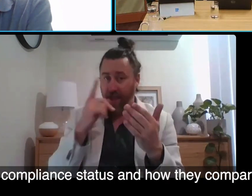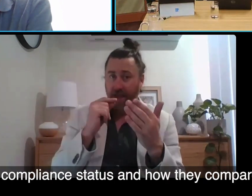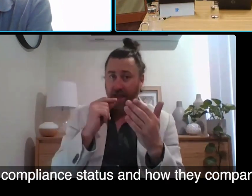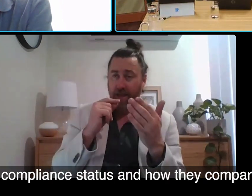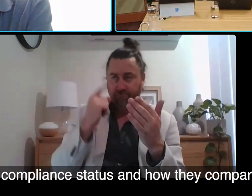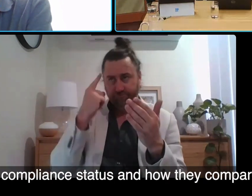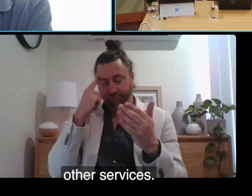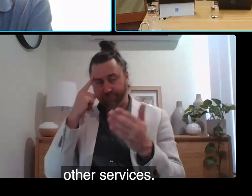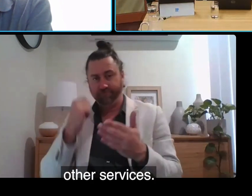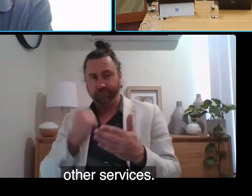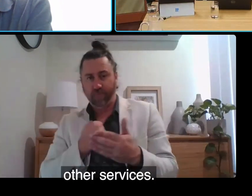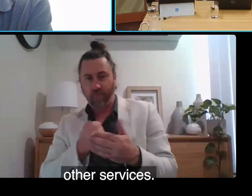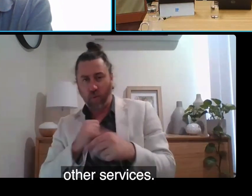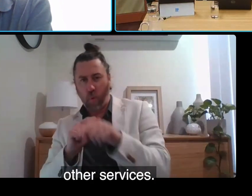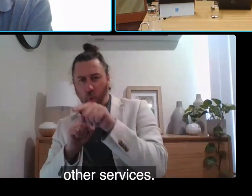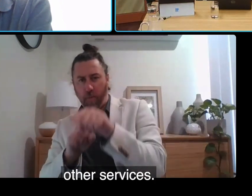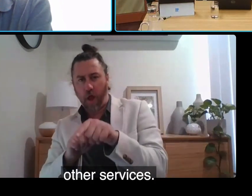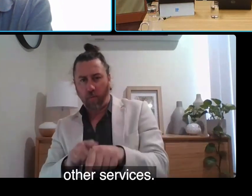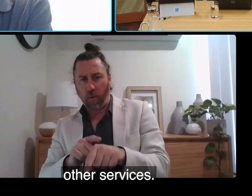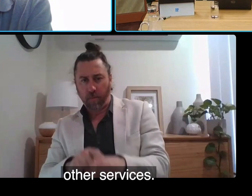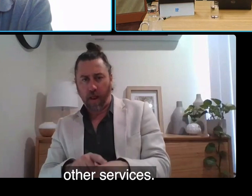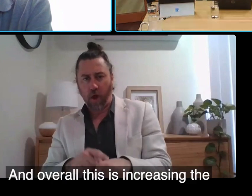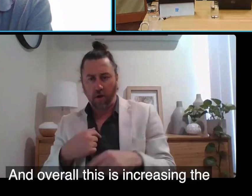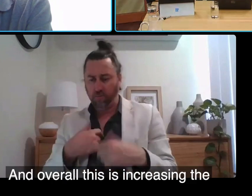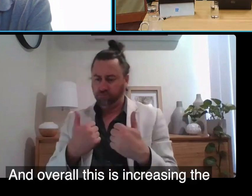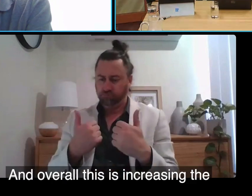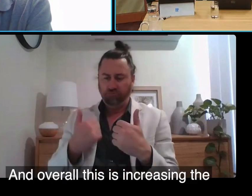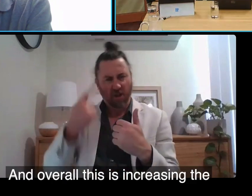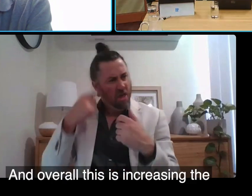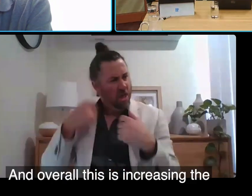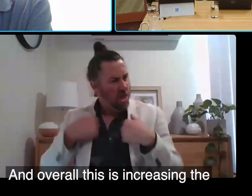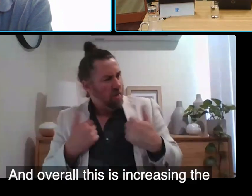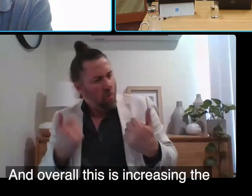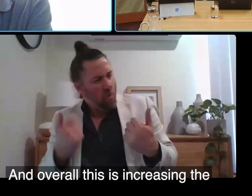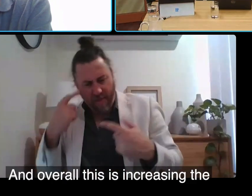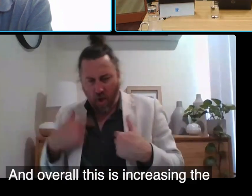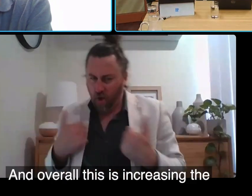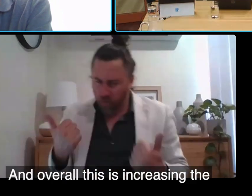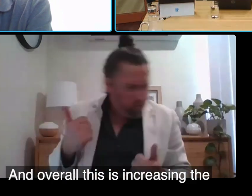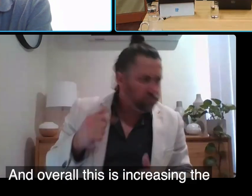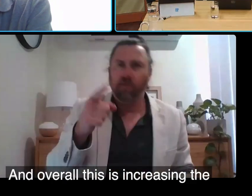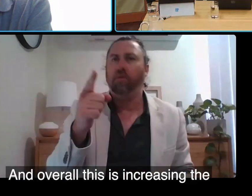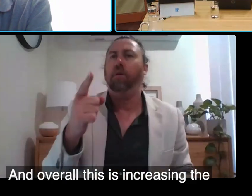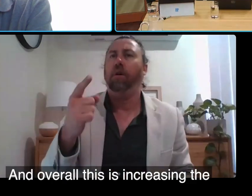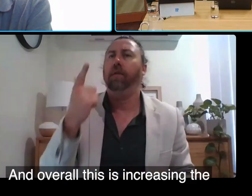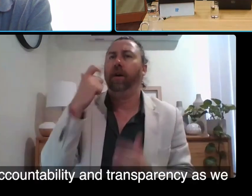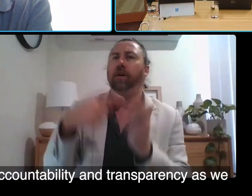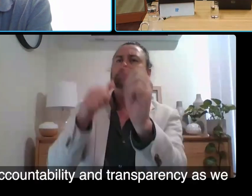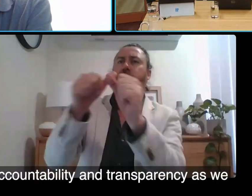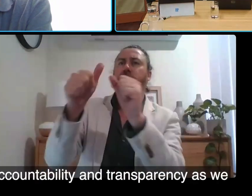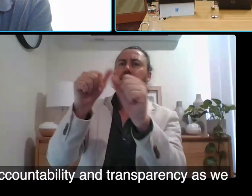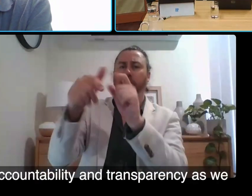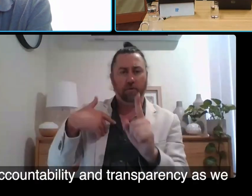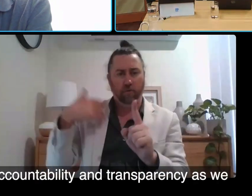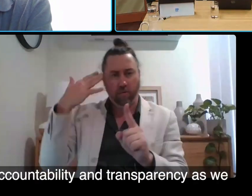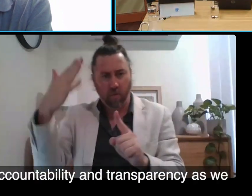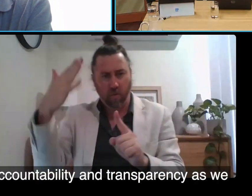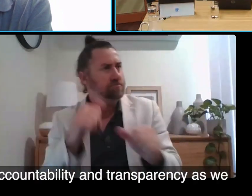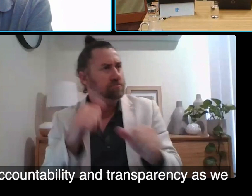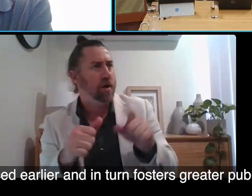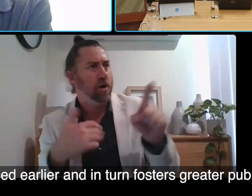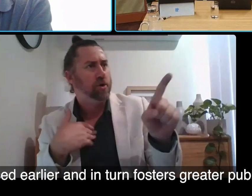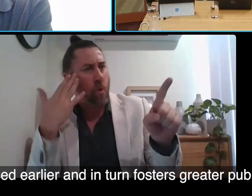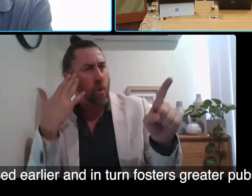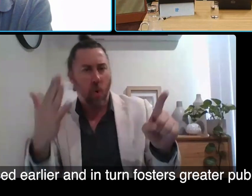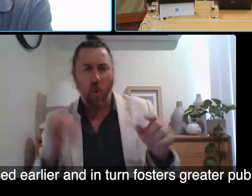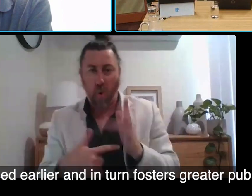status and how they compare to other services. And overall, this is increasing the accountability and